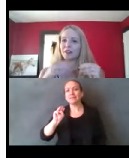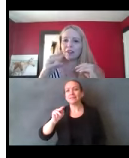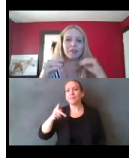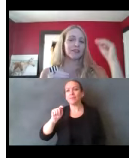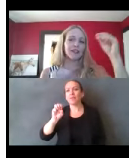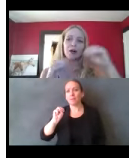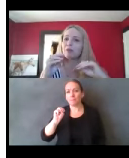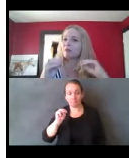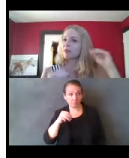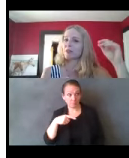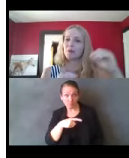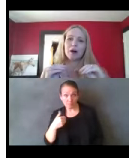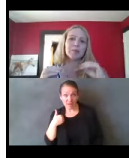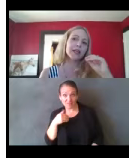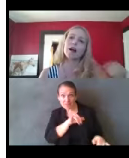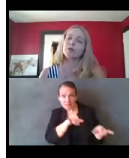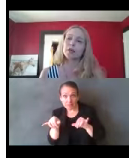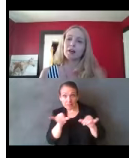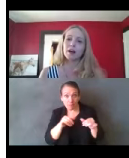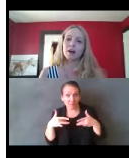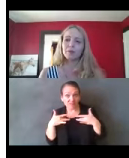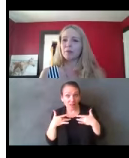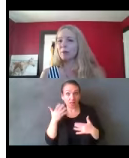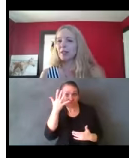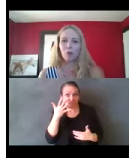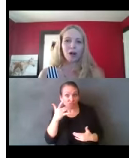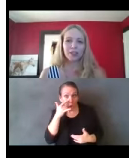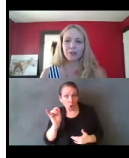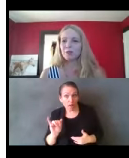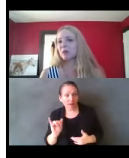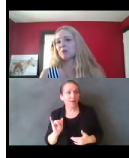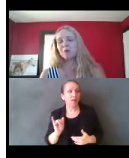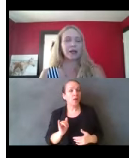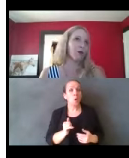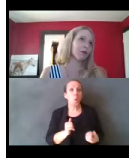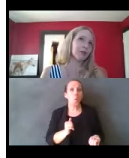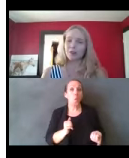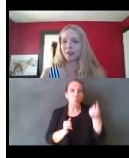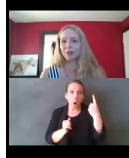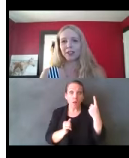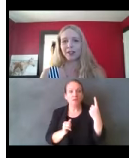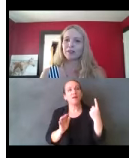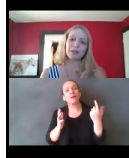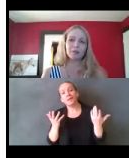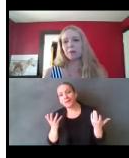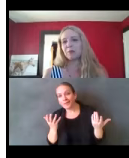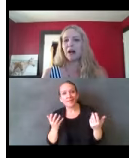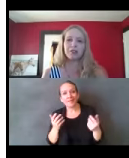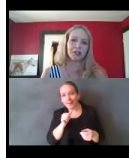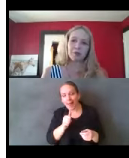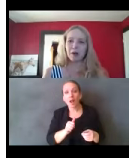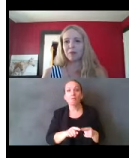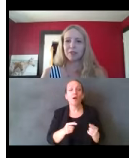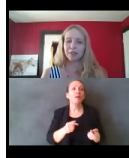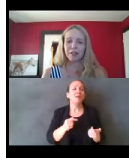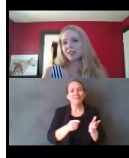is there a couple of those that are popping out? Maybe not one, sometimes people may overeat or undereat, or sometimes people have